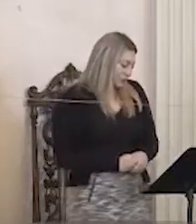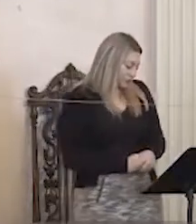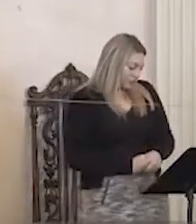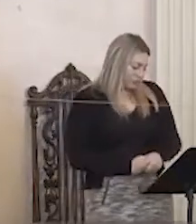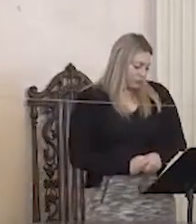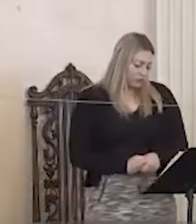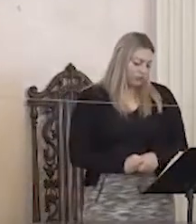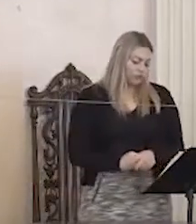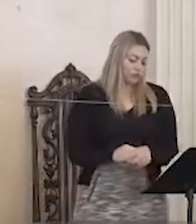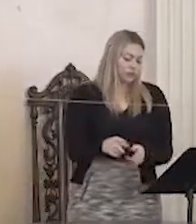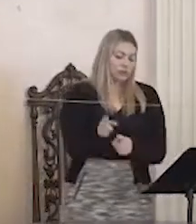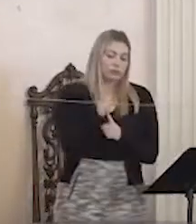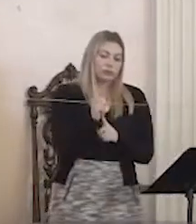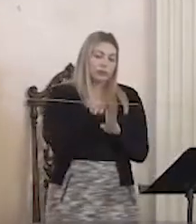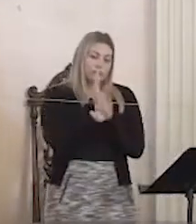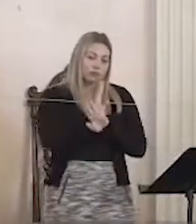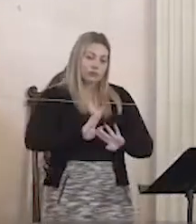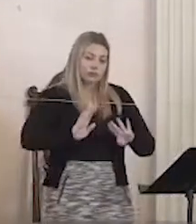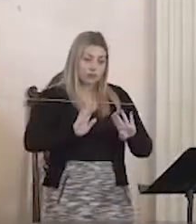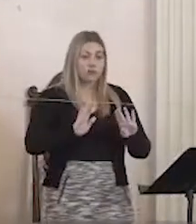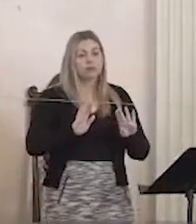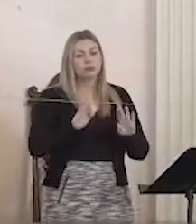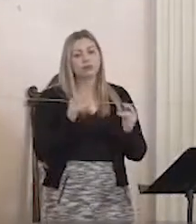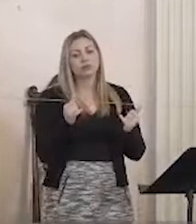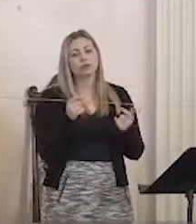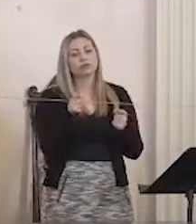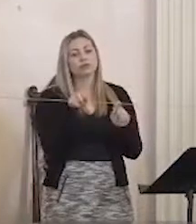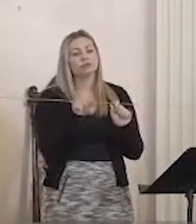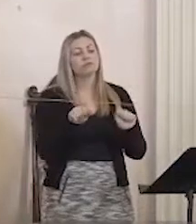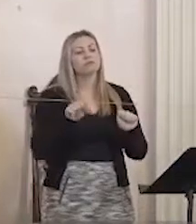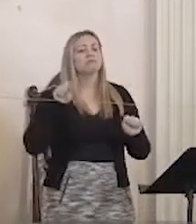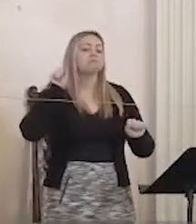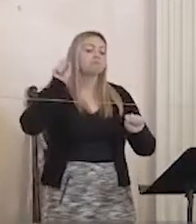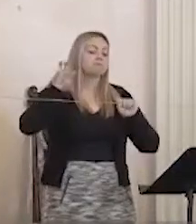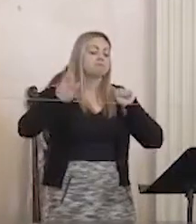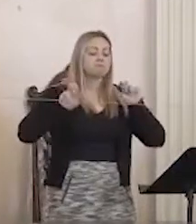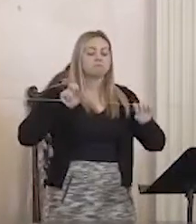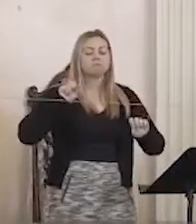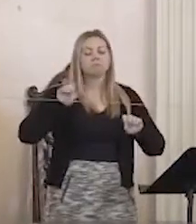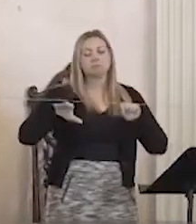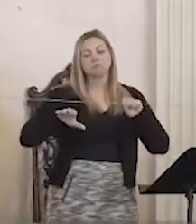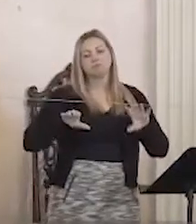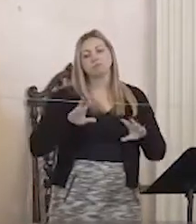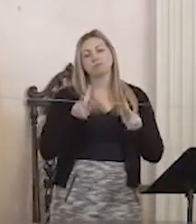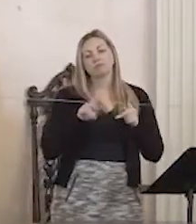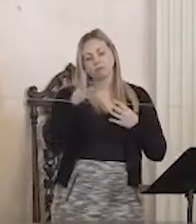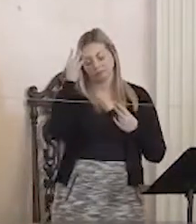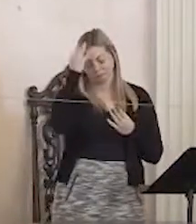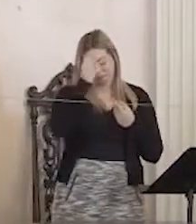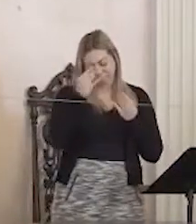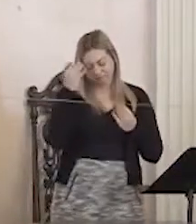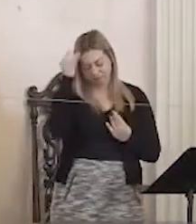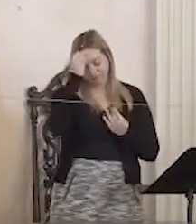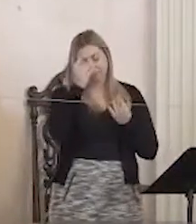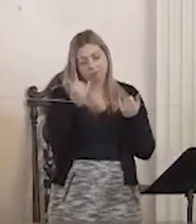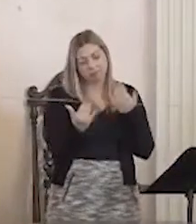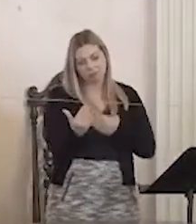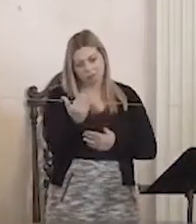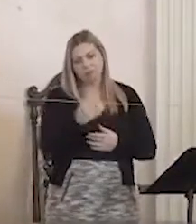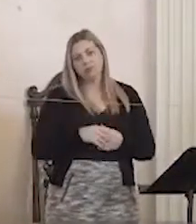In the moment of silence that follows, I invite you to name those that you carry on your heart this